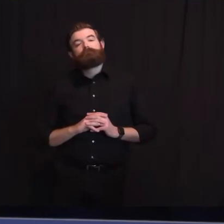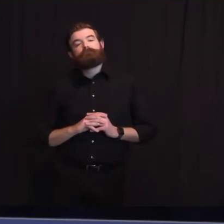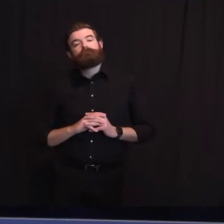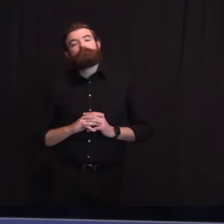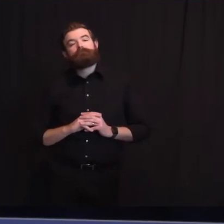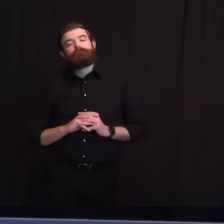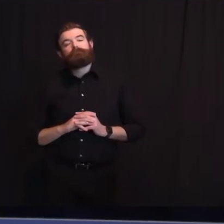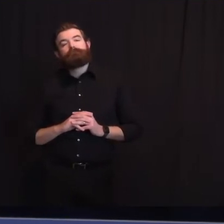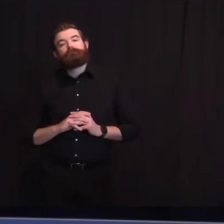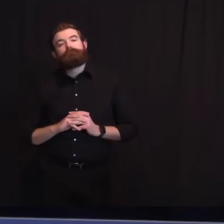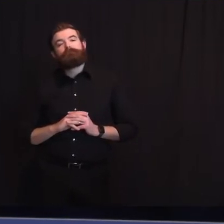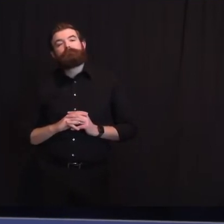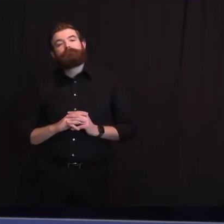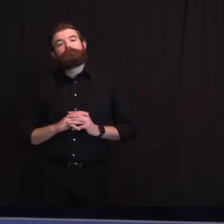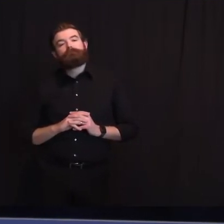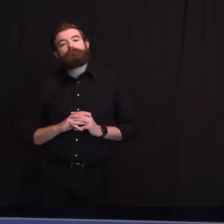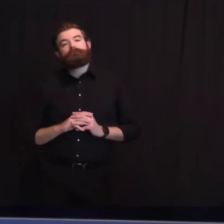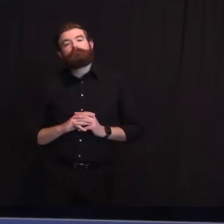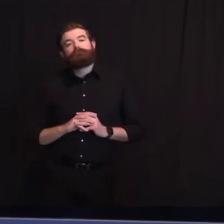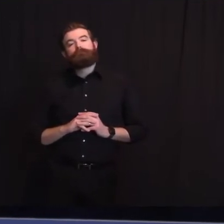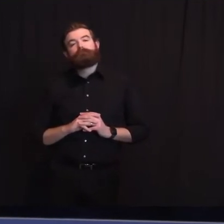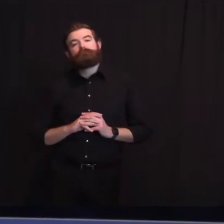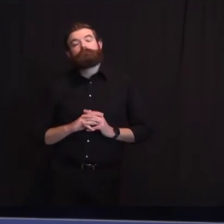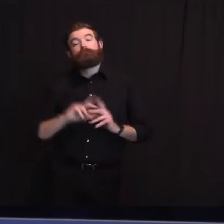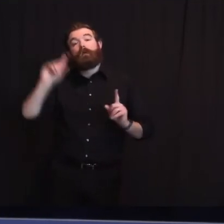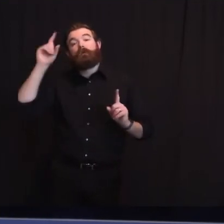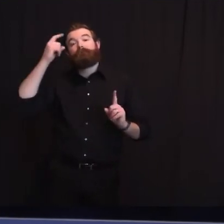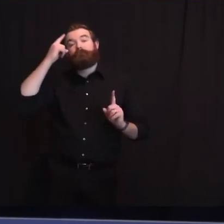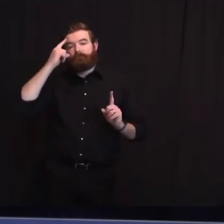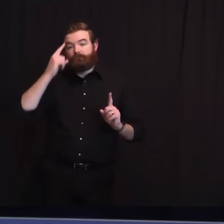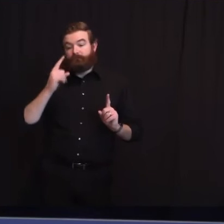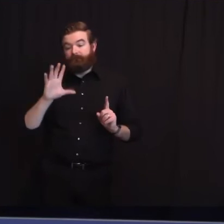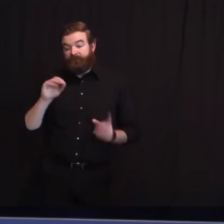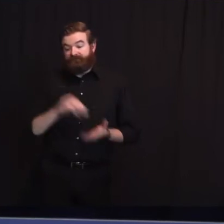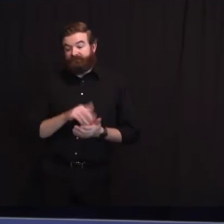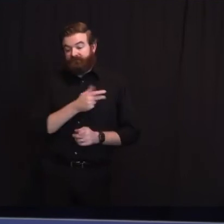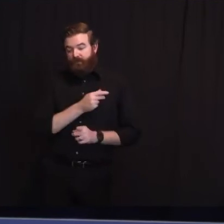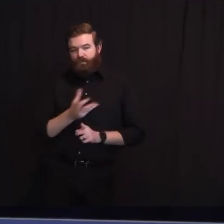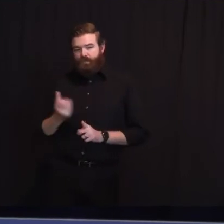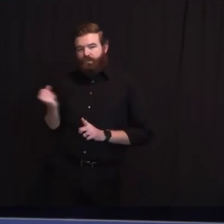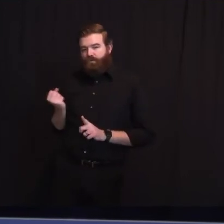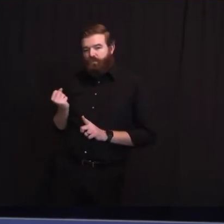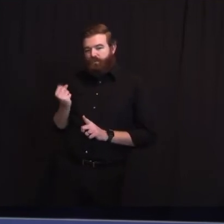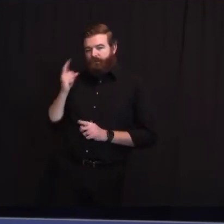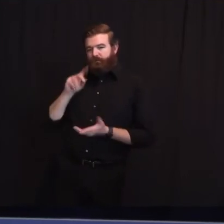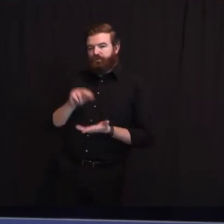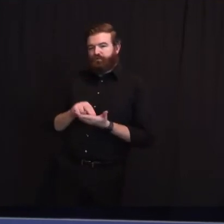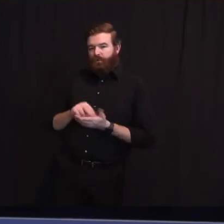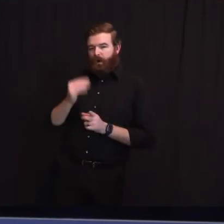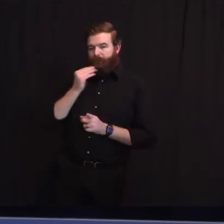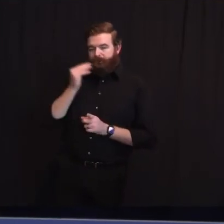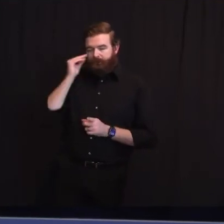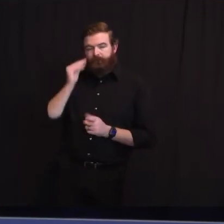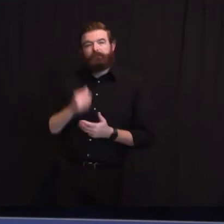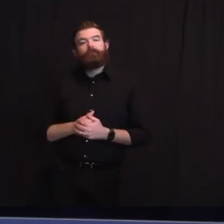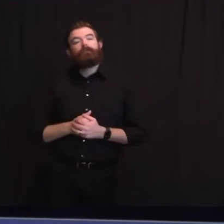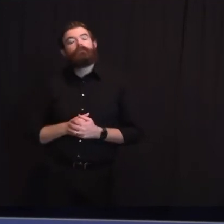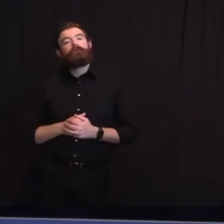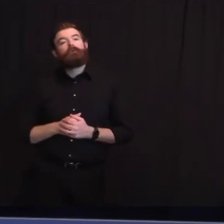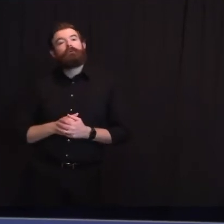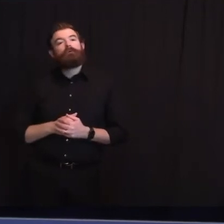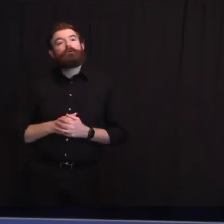the 700, again, round numbers, of the 750,000 doses that we've received over